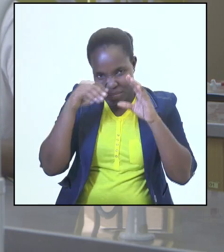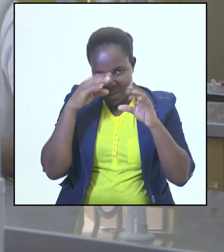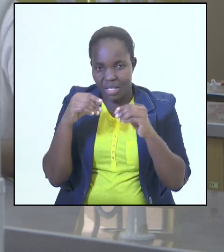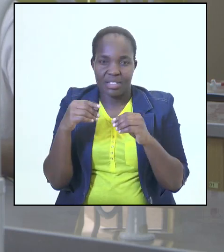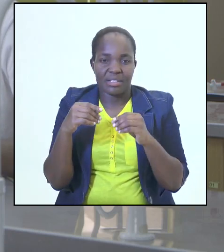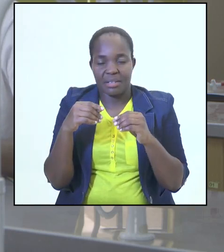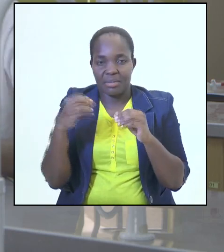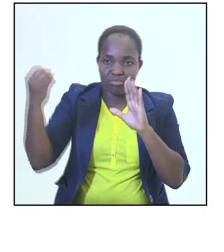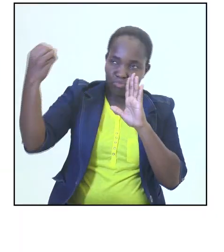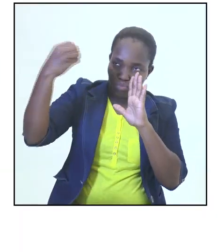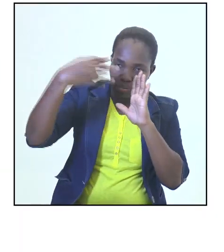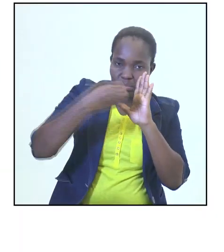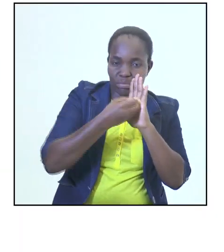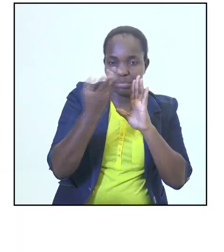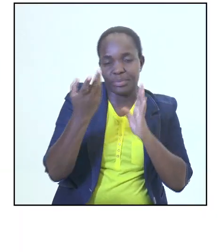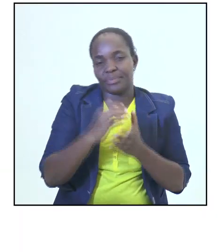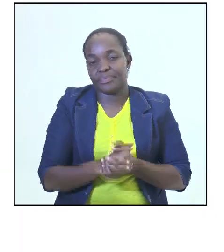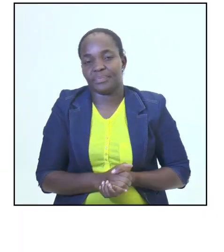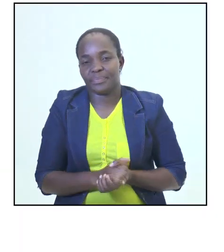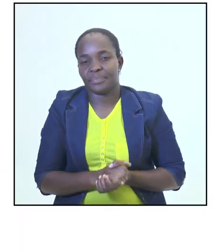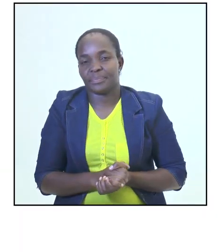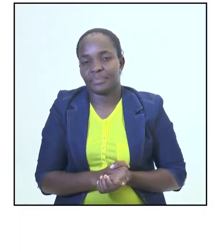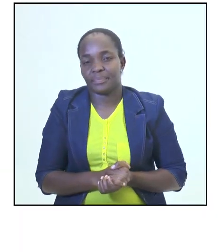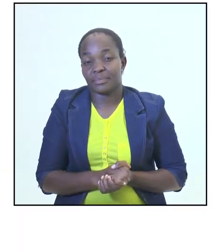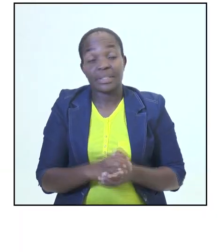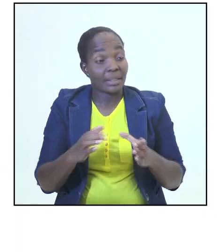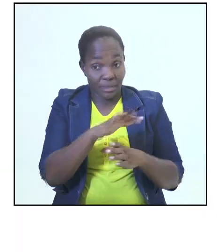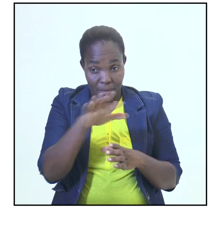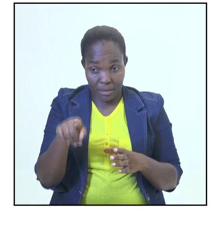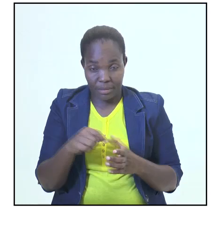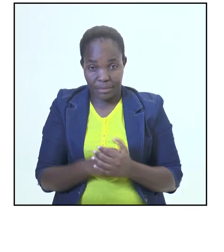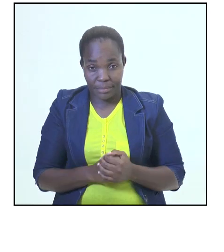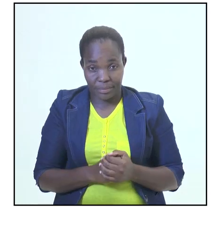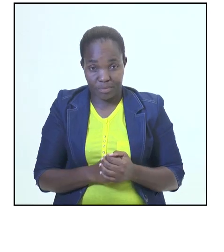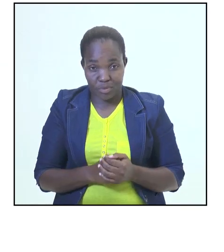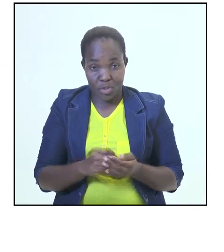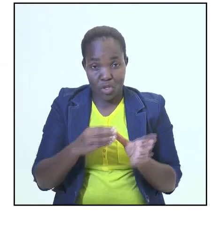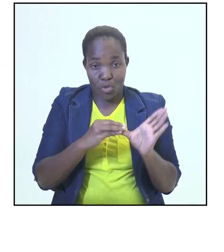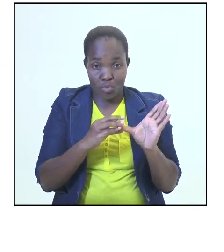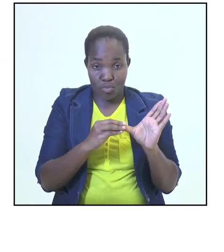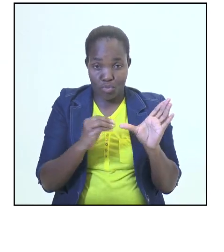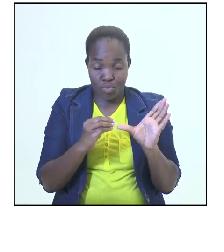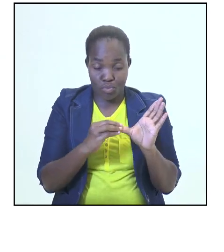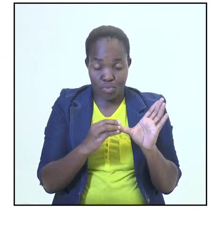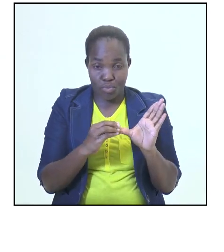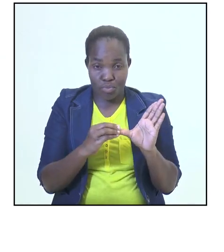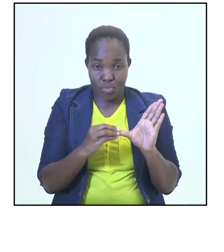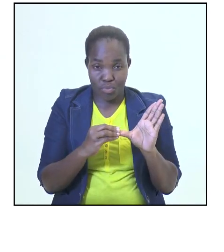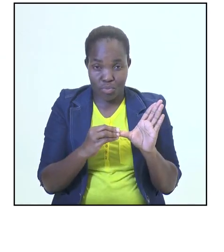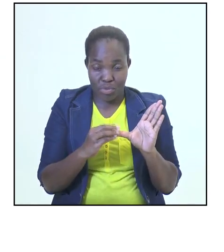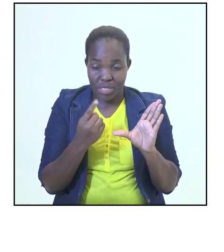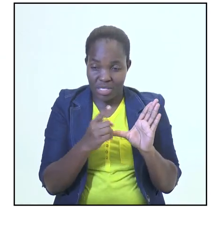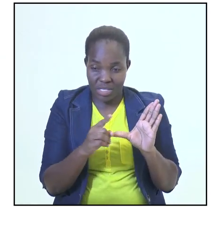chlorophyll inside? Melissa, class, the leaf is adapted specifically for the process